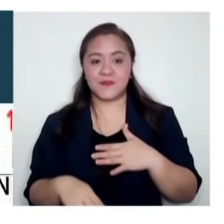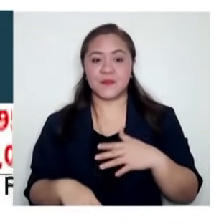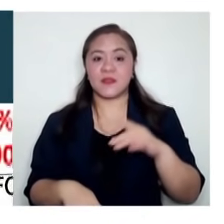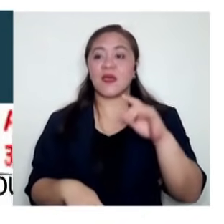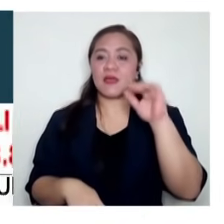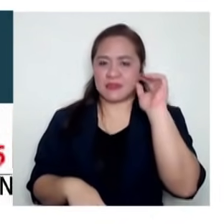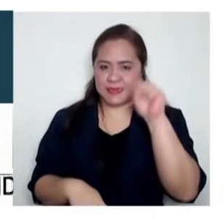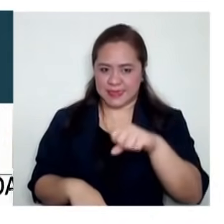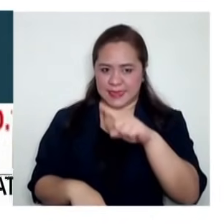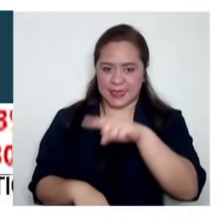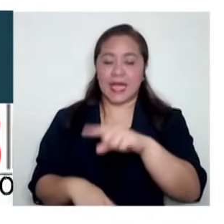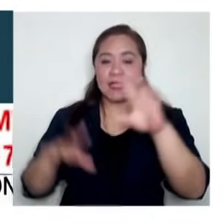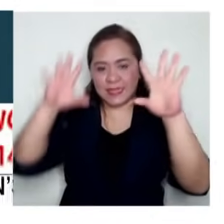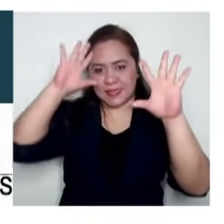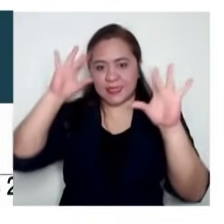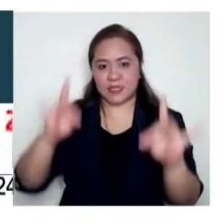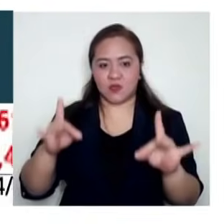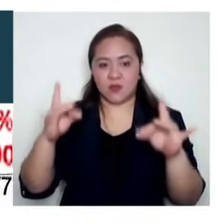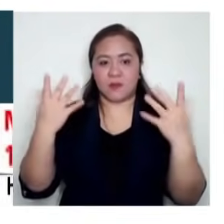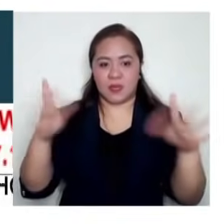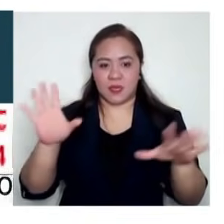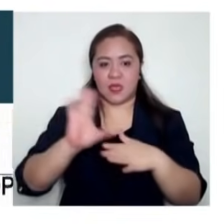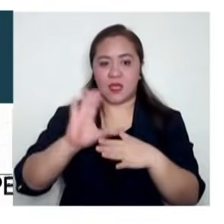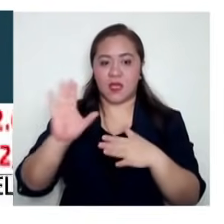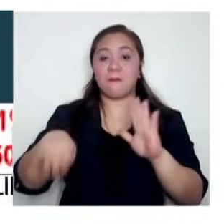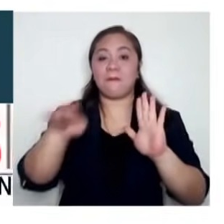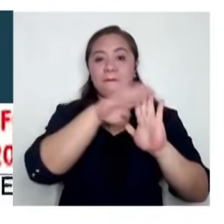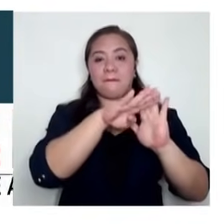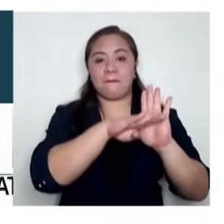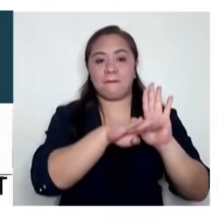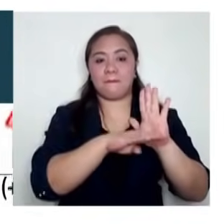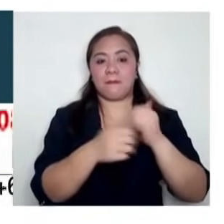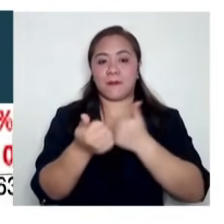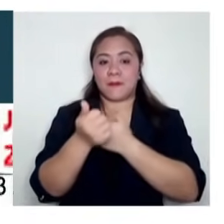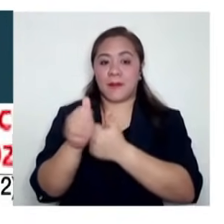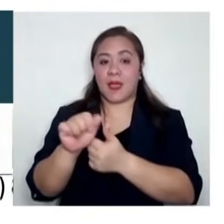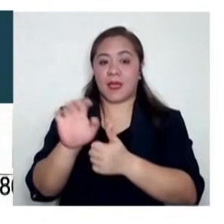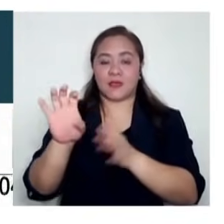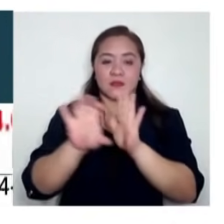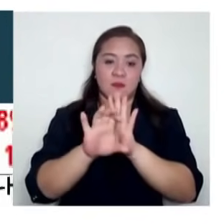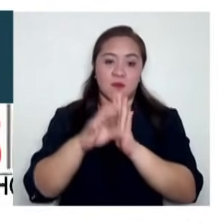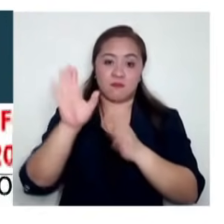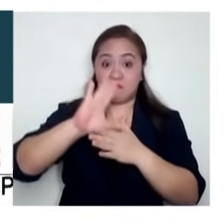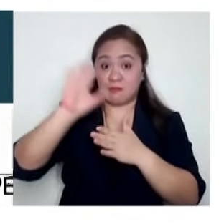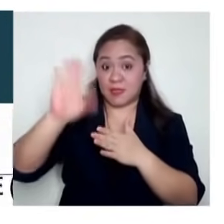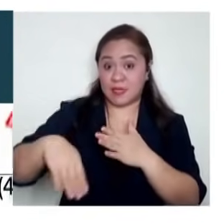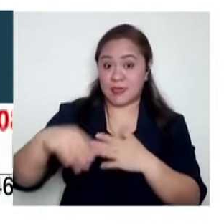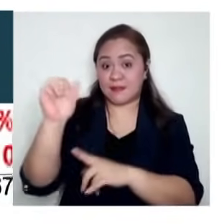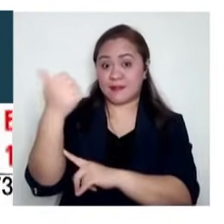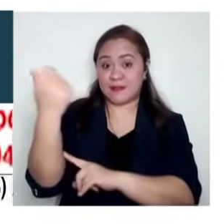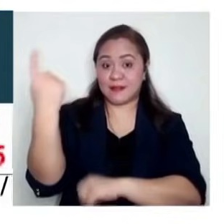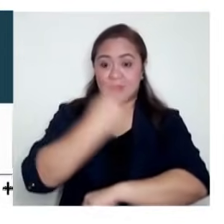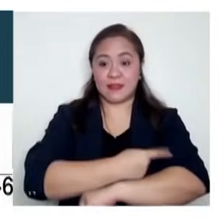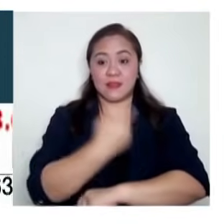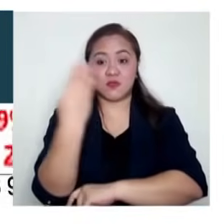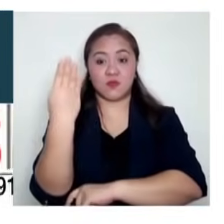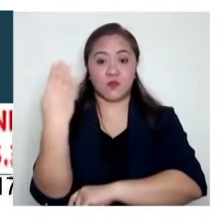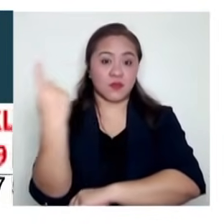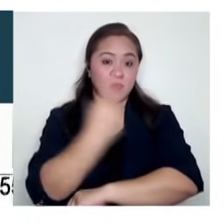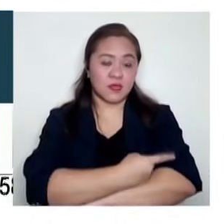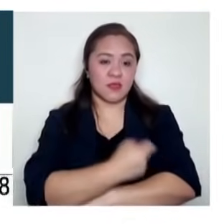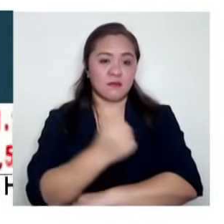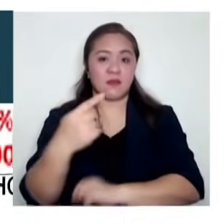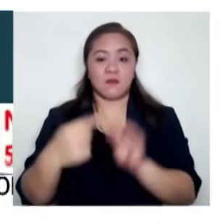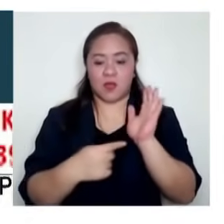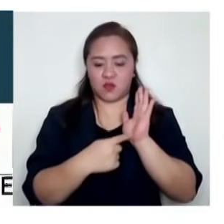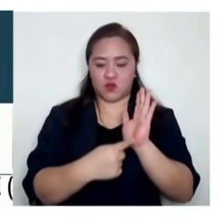That is the decision because that's based on the protocol that if you finish your 10 days or 14 days, you are no longer